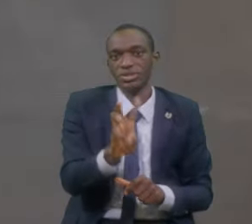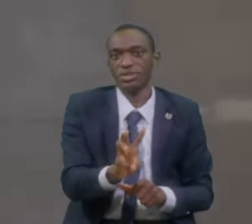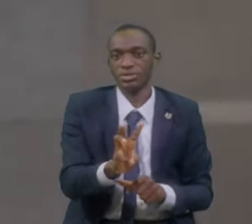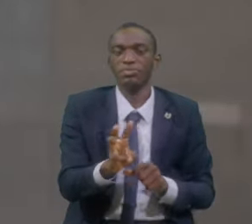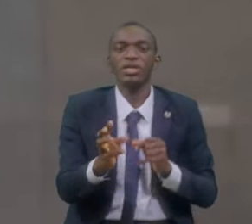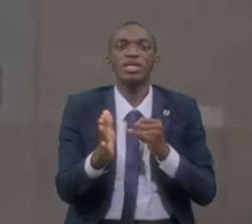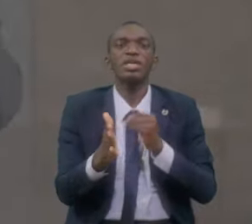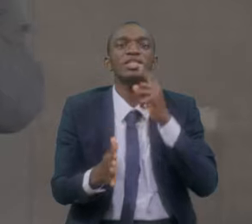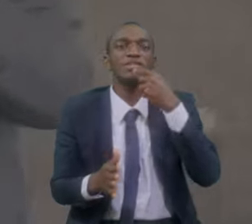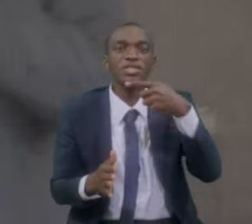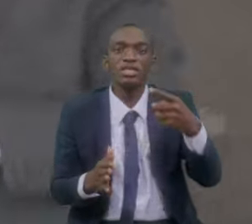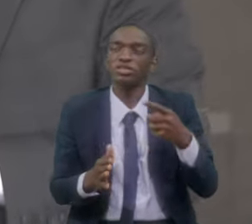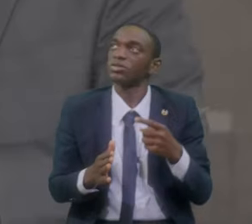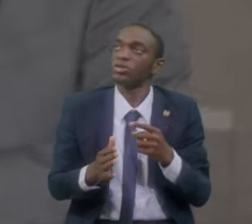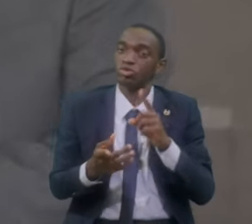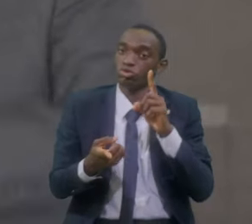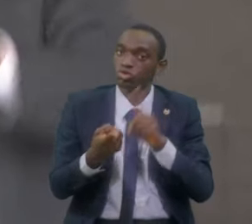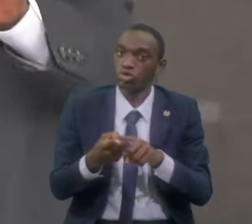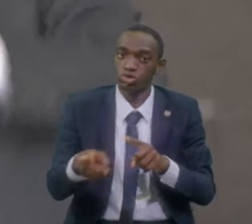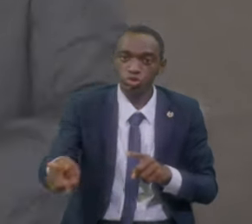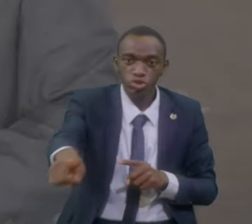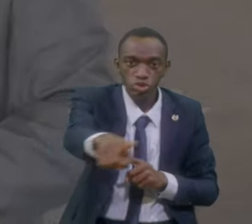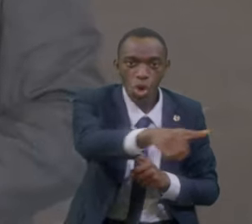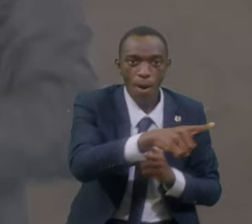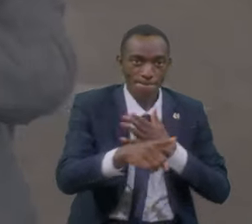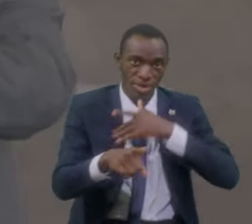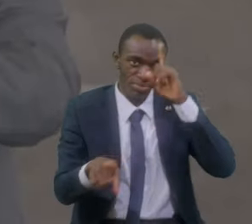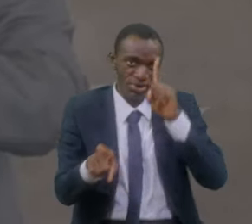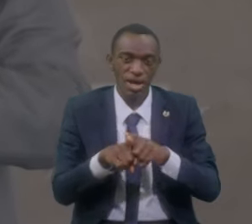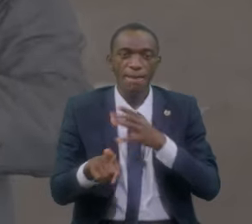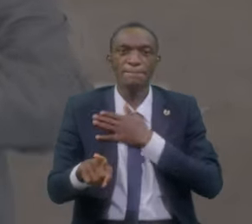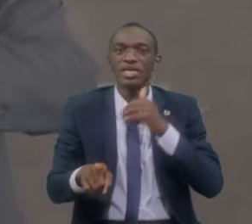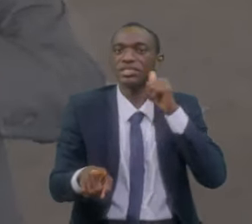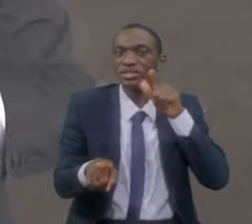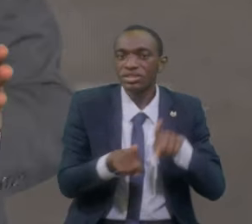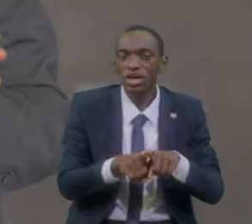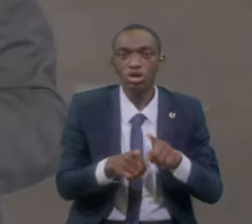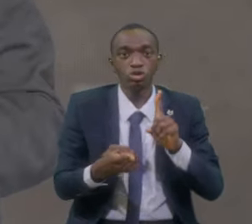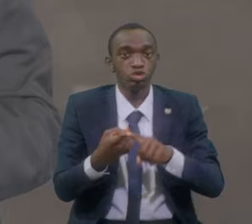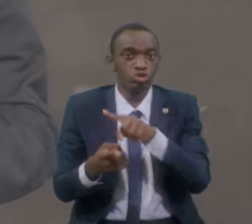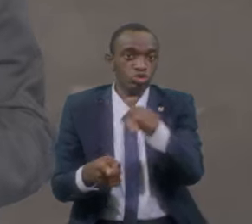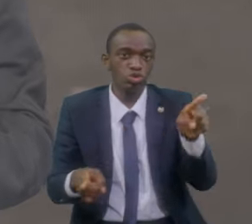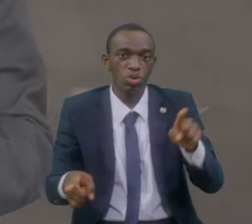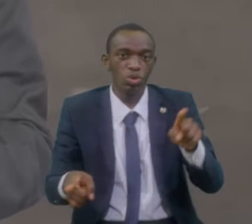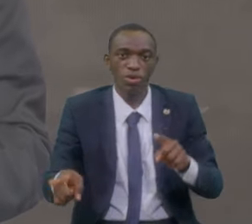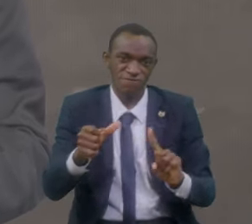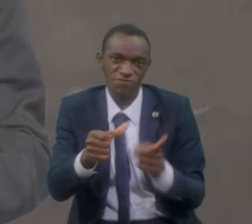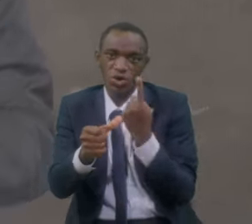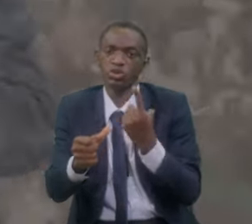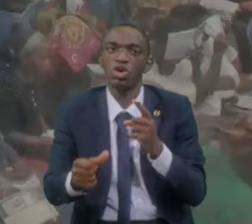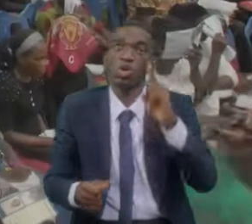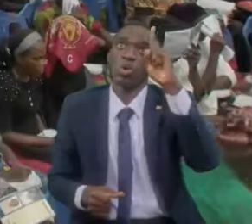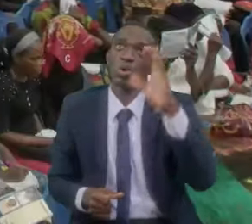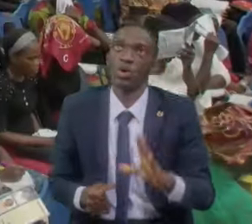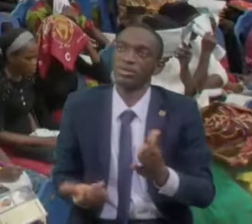unto you, my brother, my sister, unto you first, God having raised up